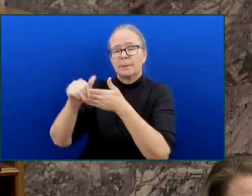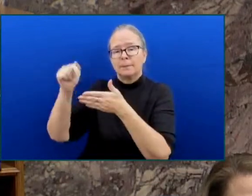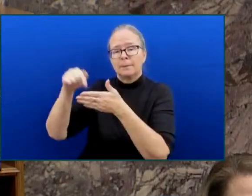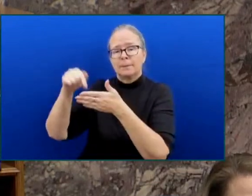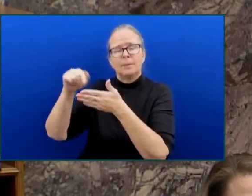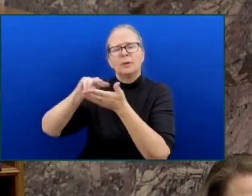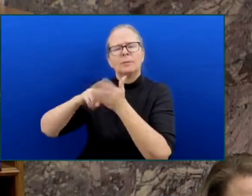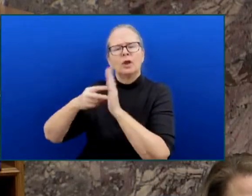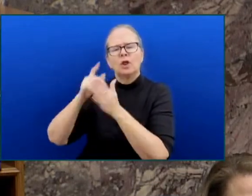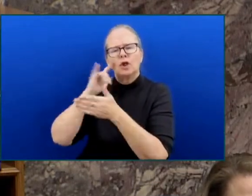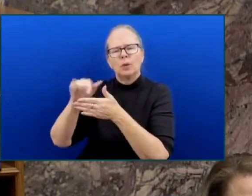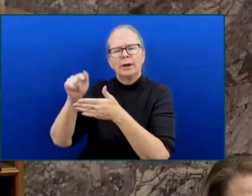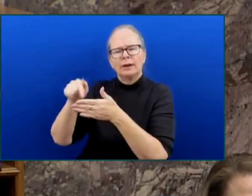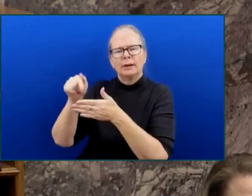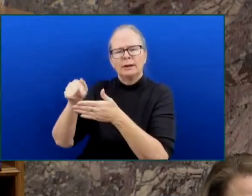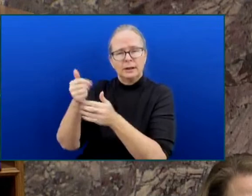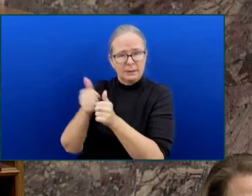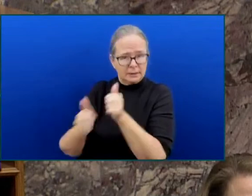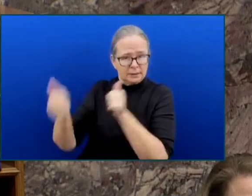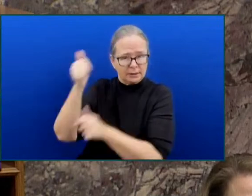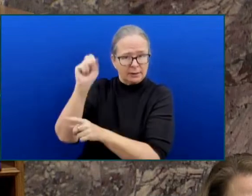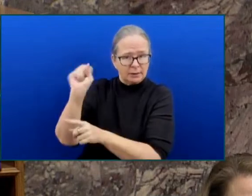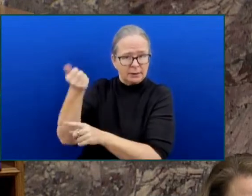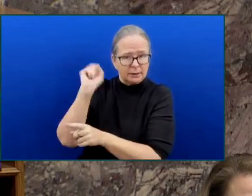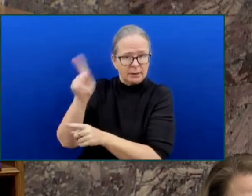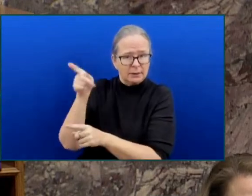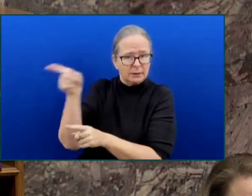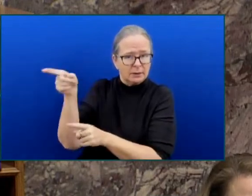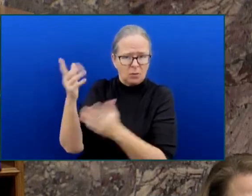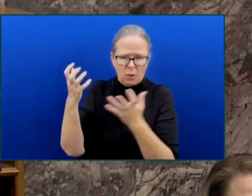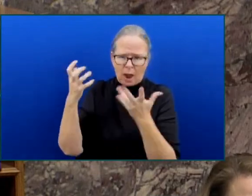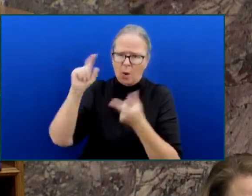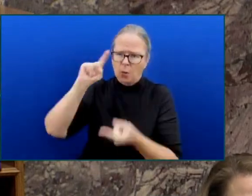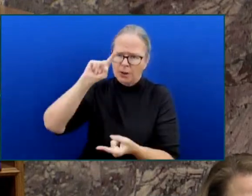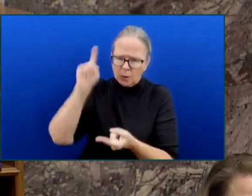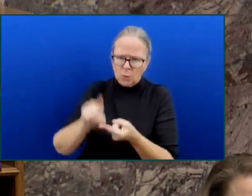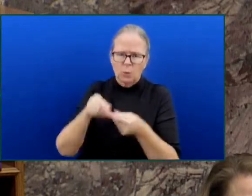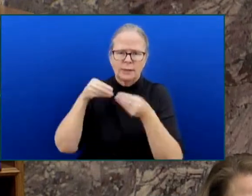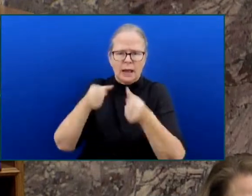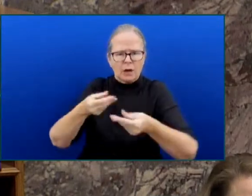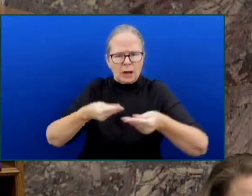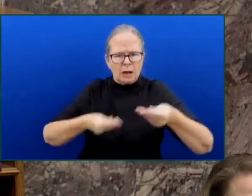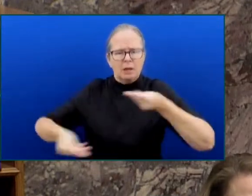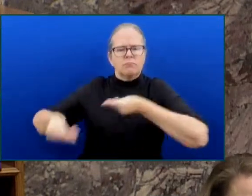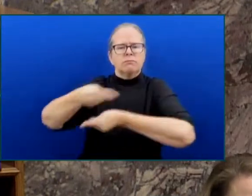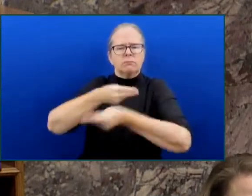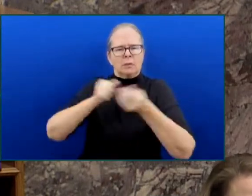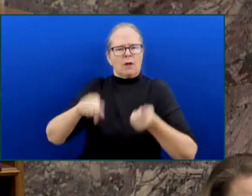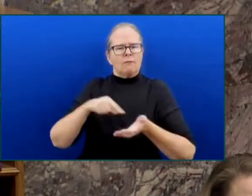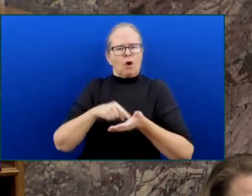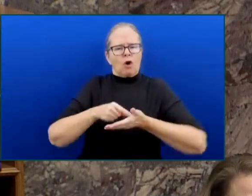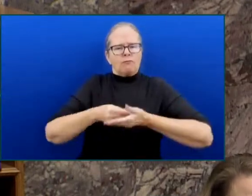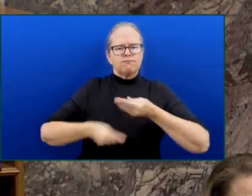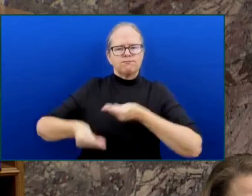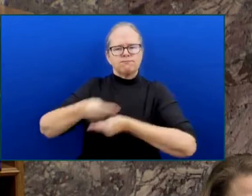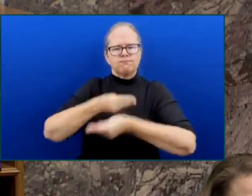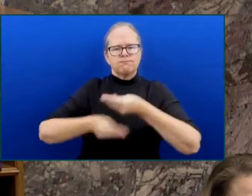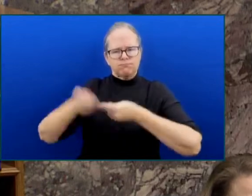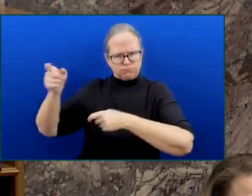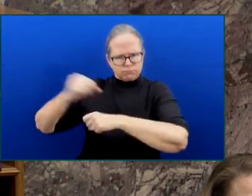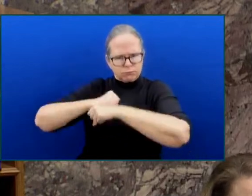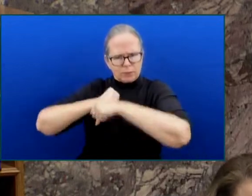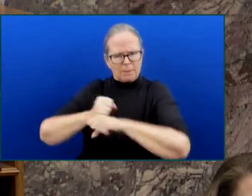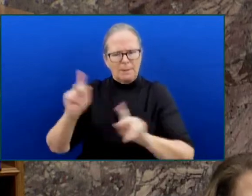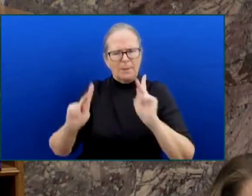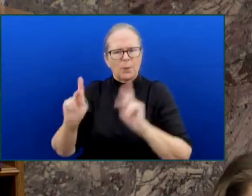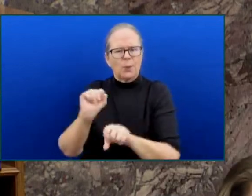for affordability, a Premier who is standing for working people, no carbon tax on home heating.